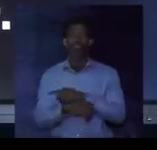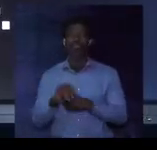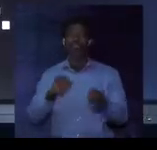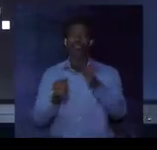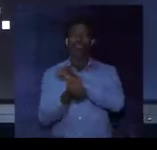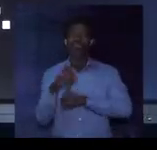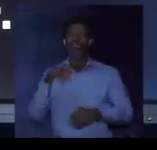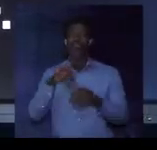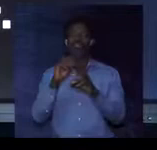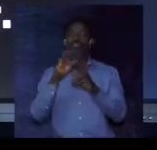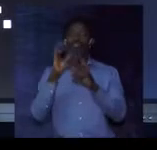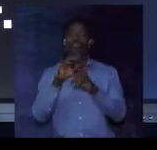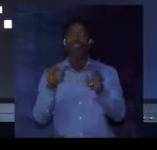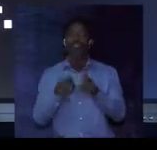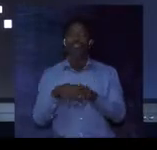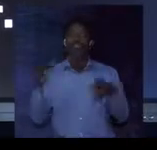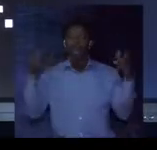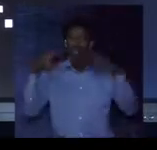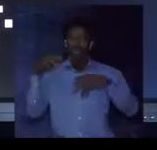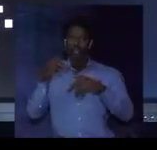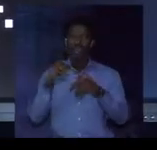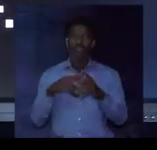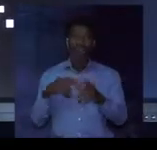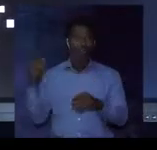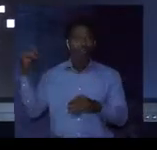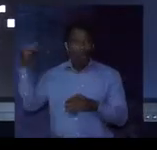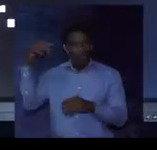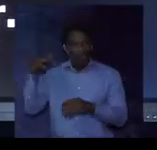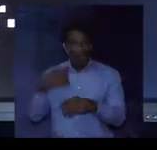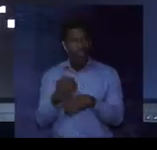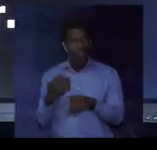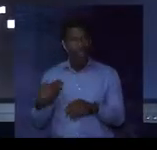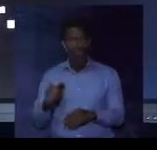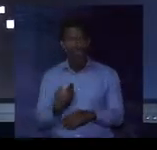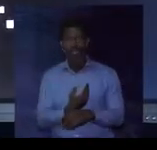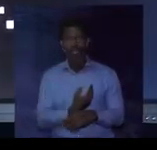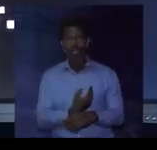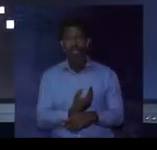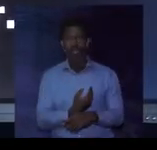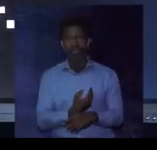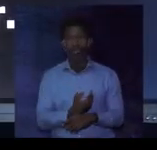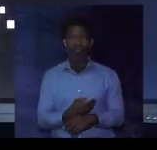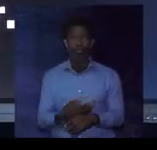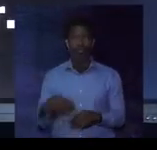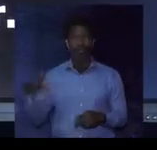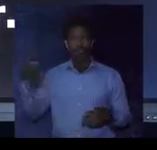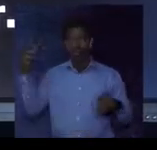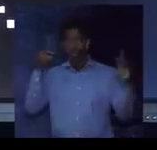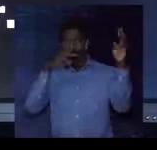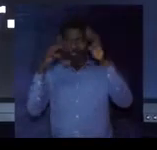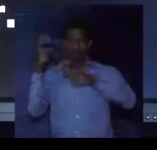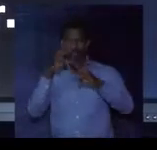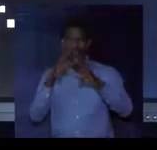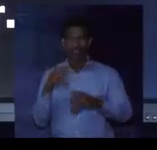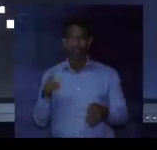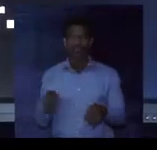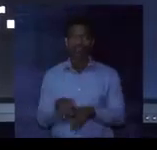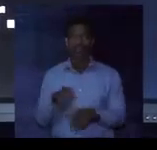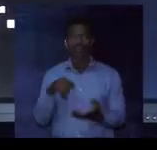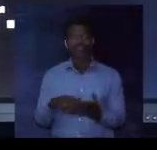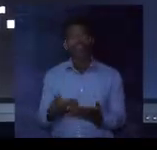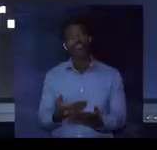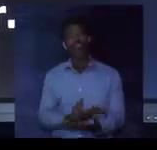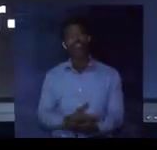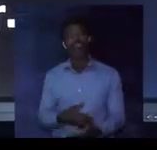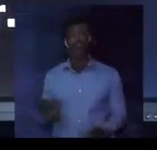The day-to-day changes in conditions like rain or sunshine make our weather. Like this morning, they